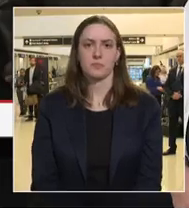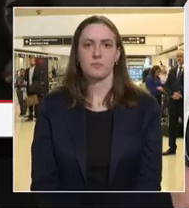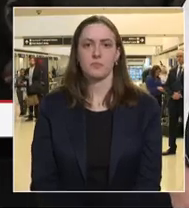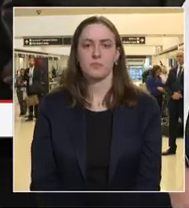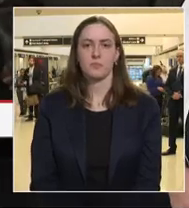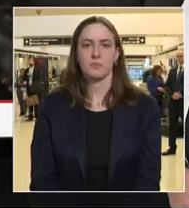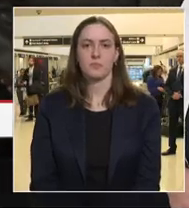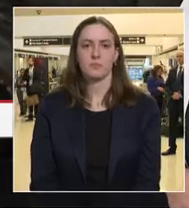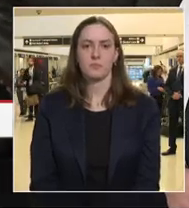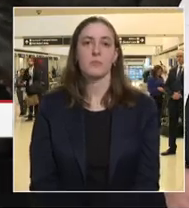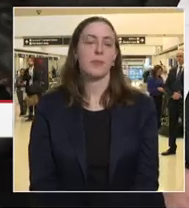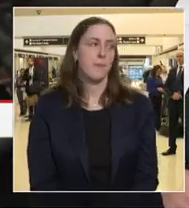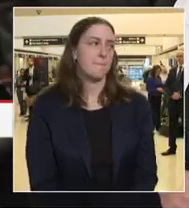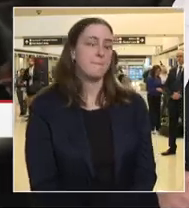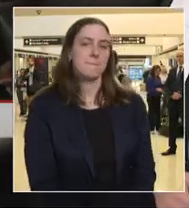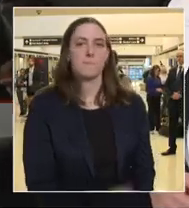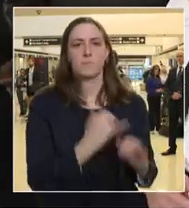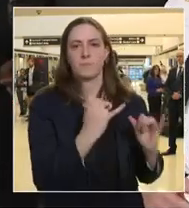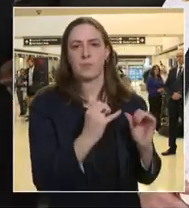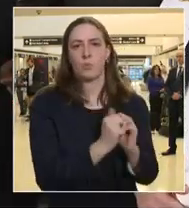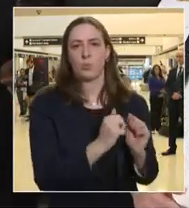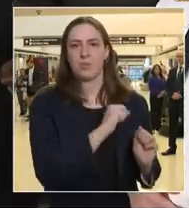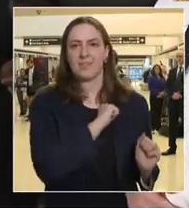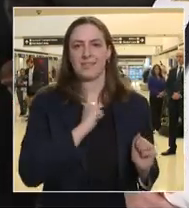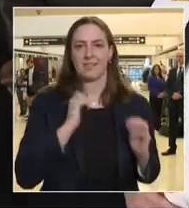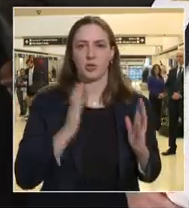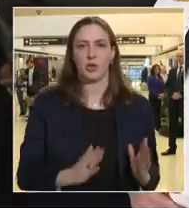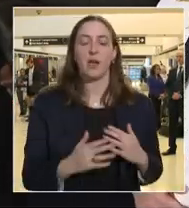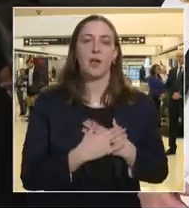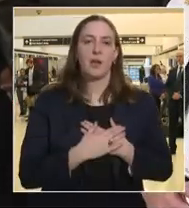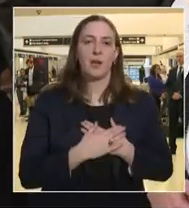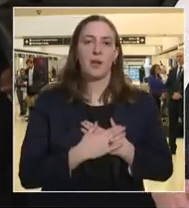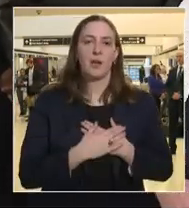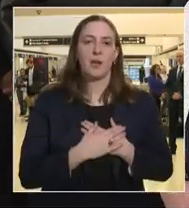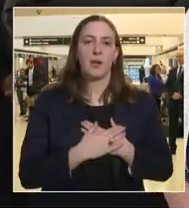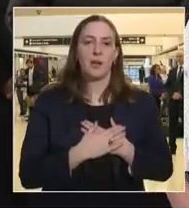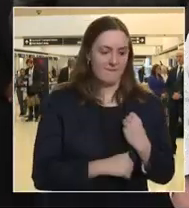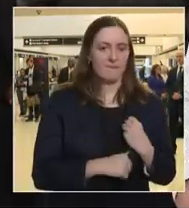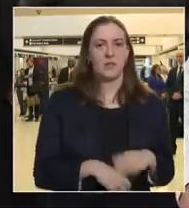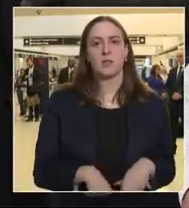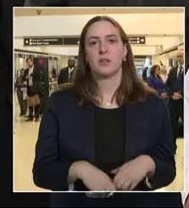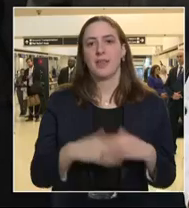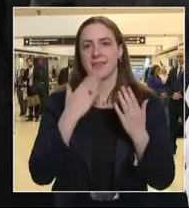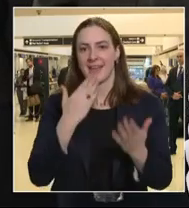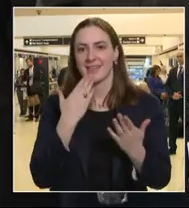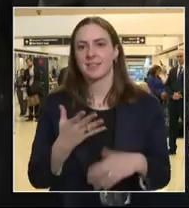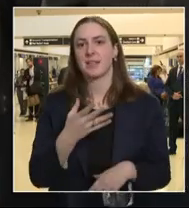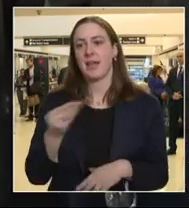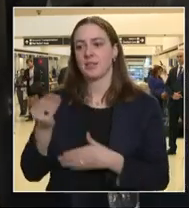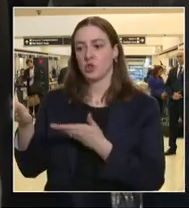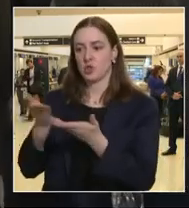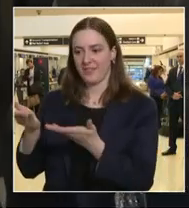Following up on the Senator, I think grief, thanks, and service, with millions and millions of Americans traveling every